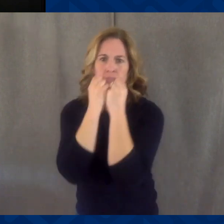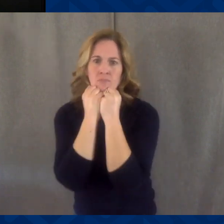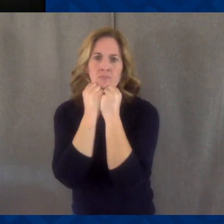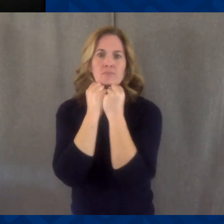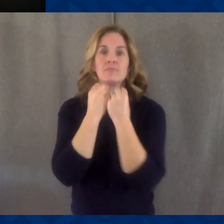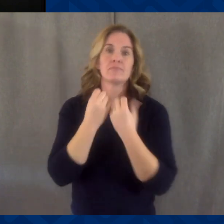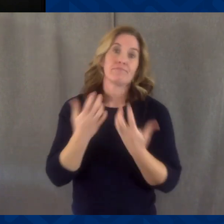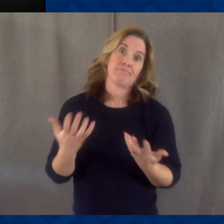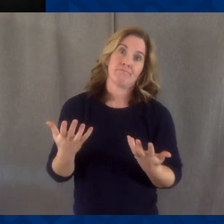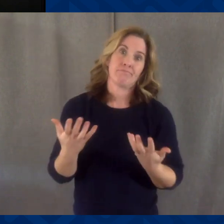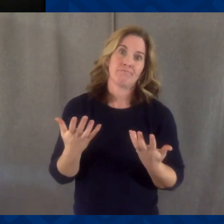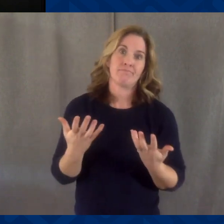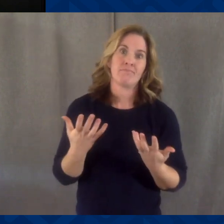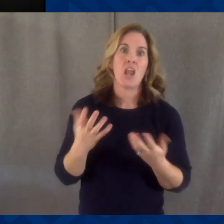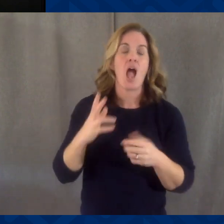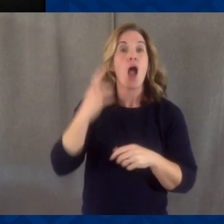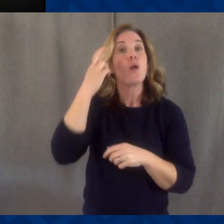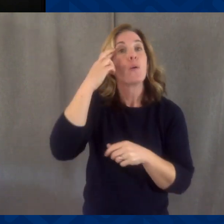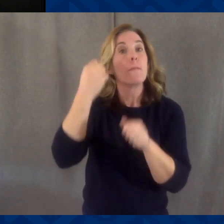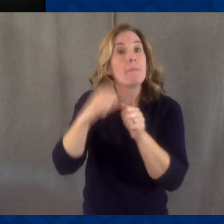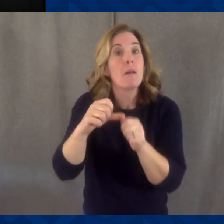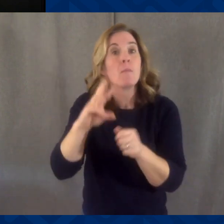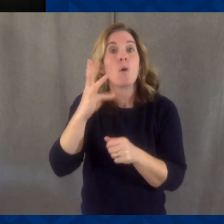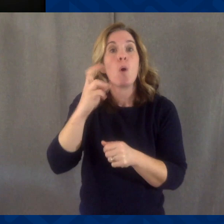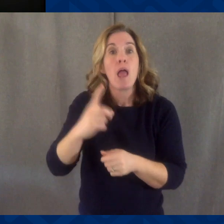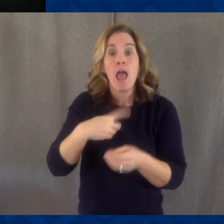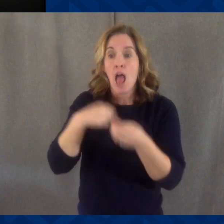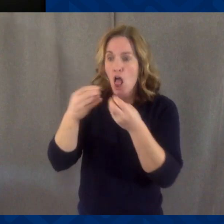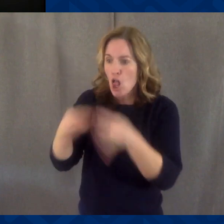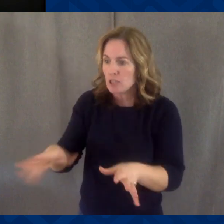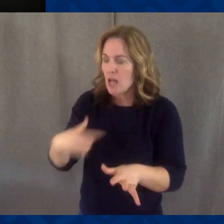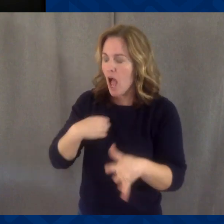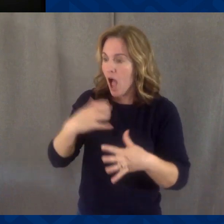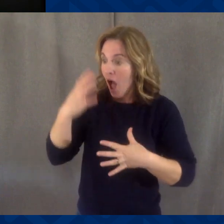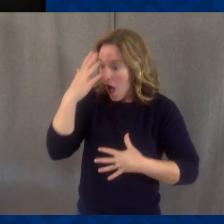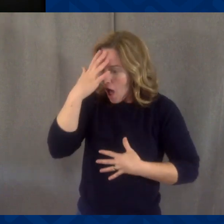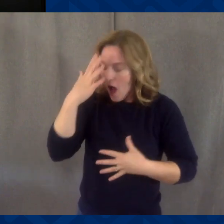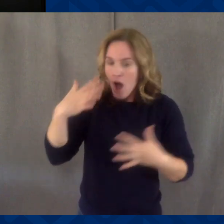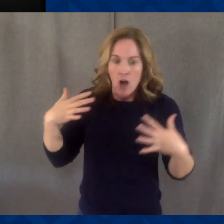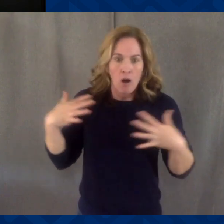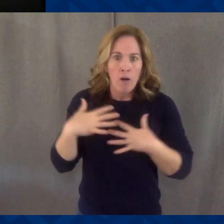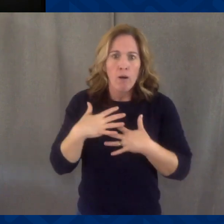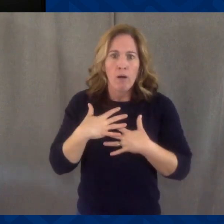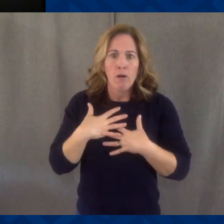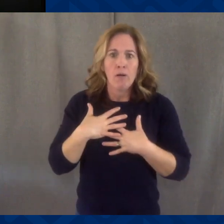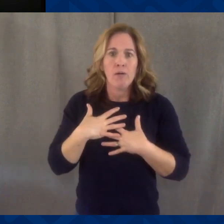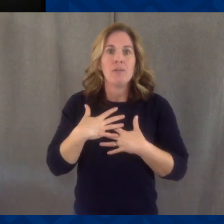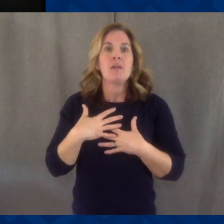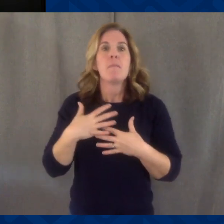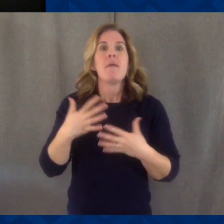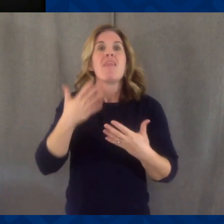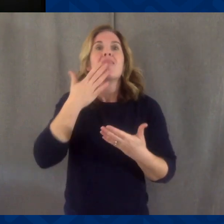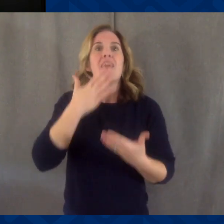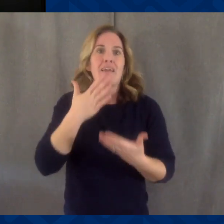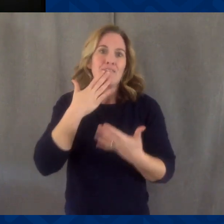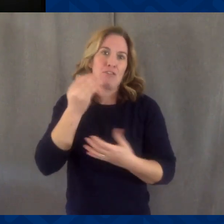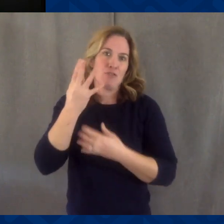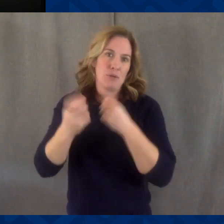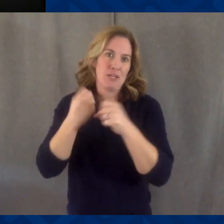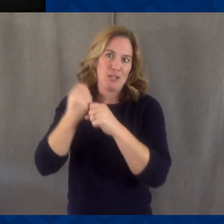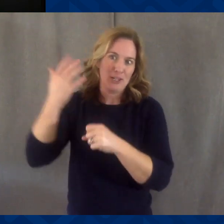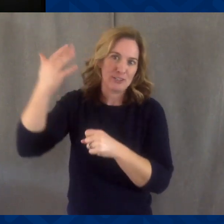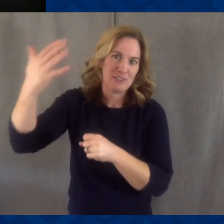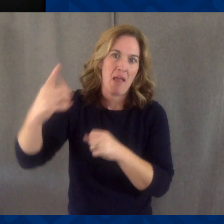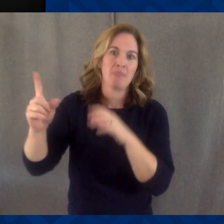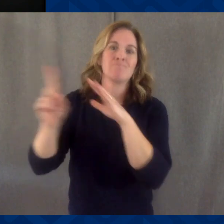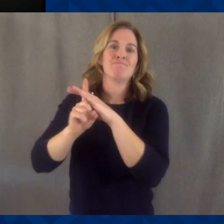not. I remember the moment that I realized I lost it. I was terrified. But thankfully, a few years later, I did locate that